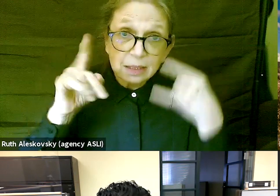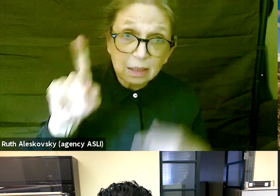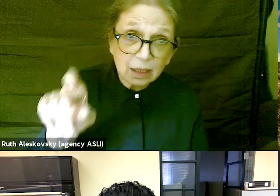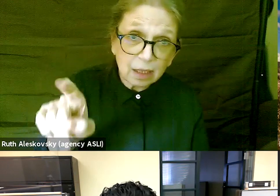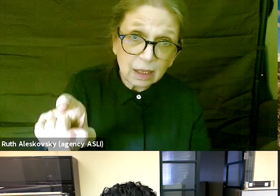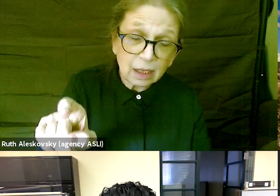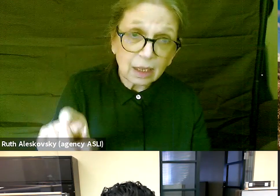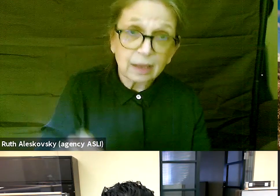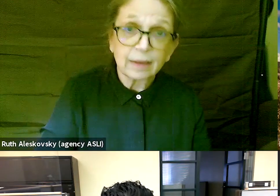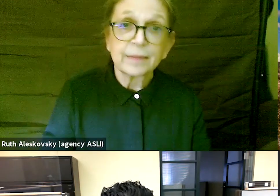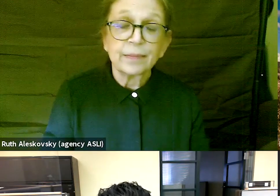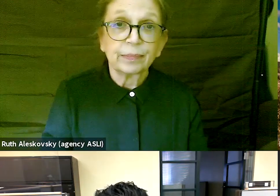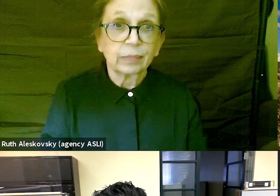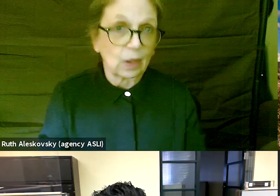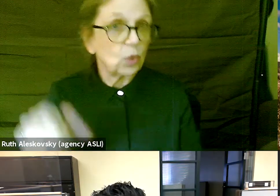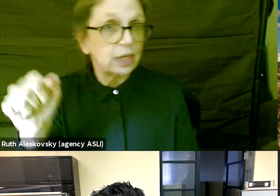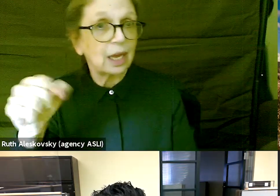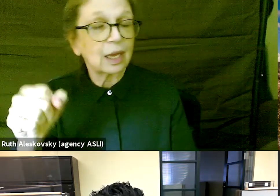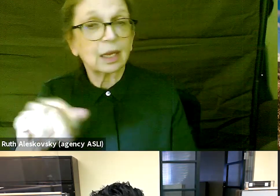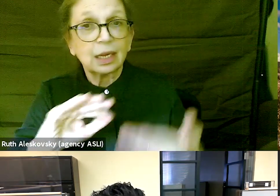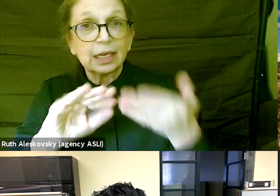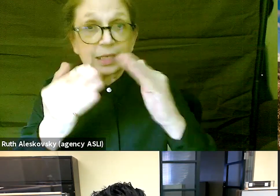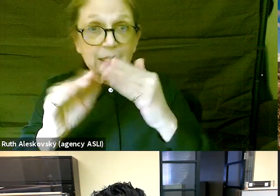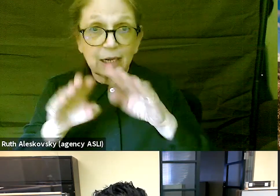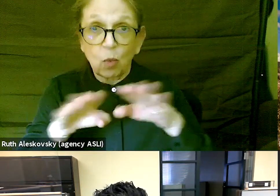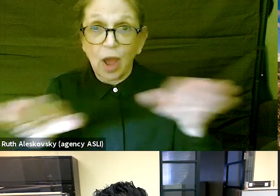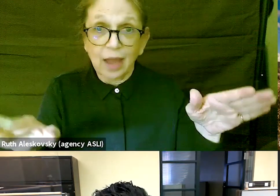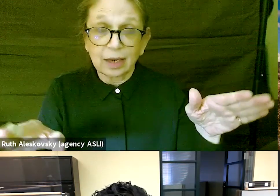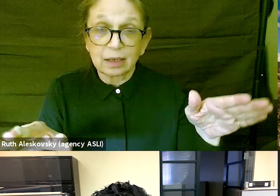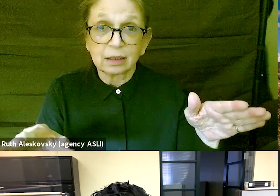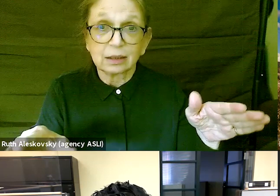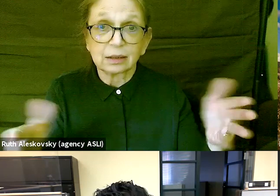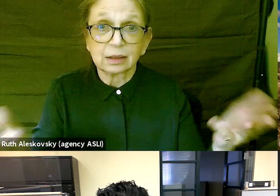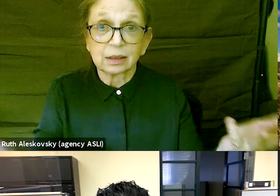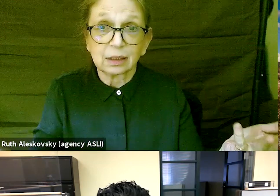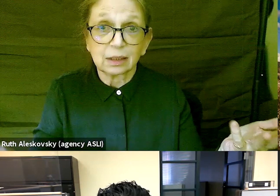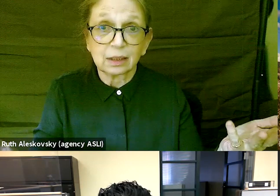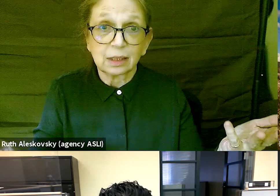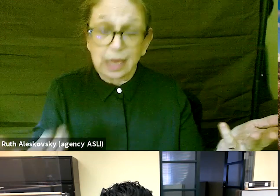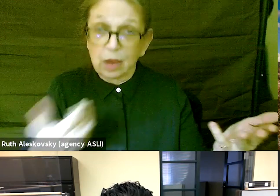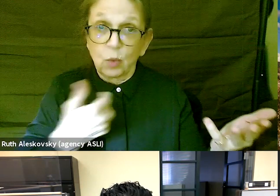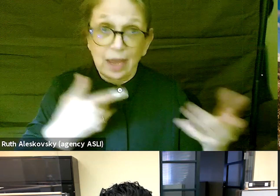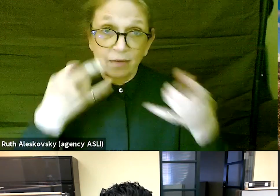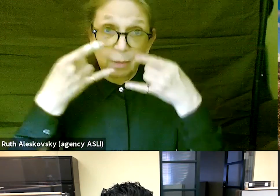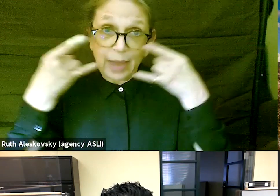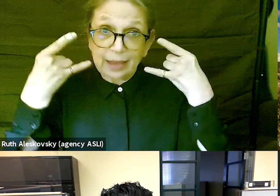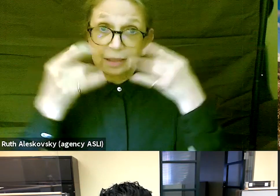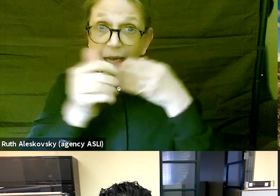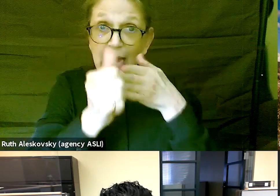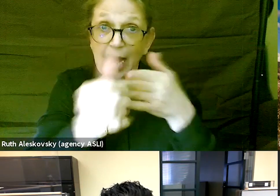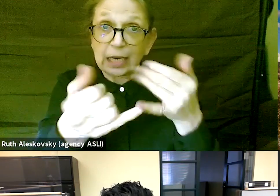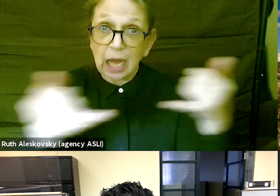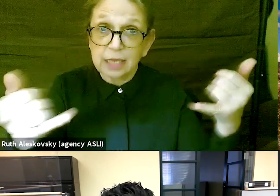Sure. I guess citywide throughout all the agencies, we have our mask guidelines here at the office that we have to